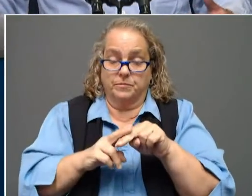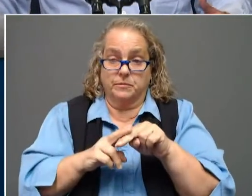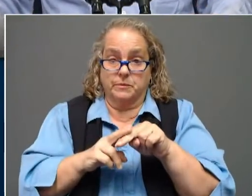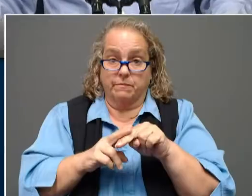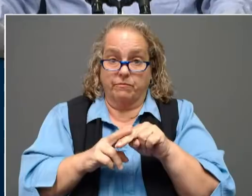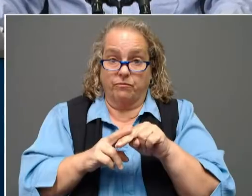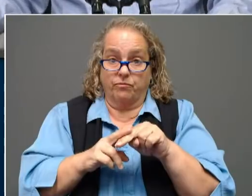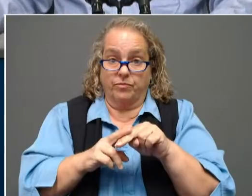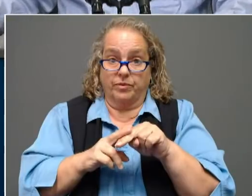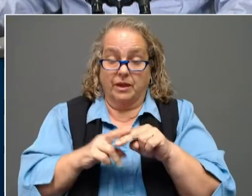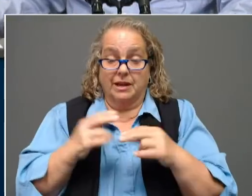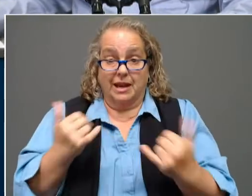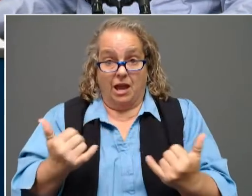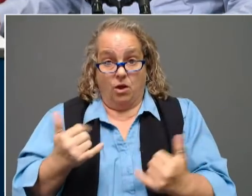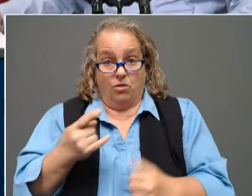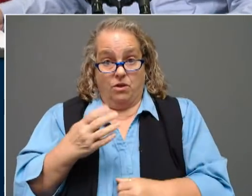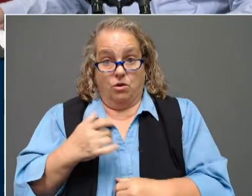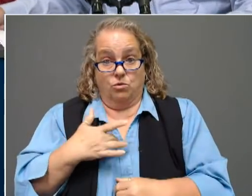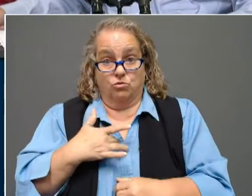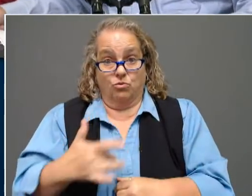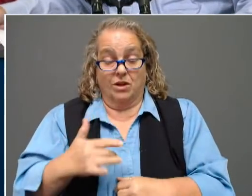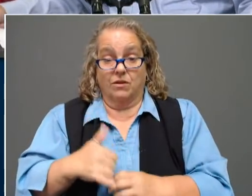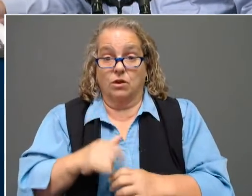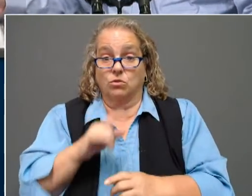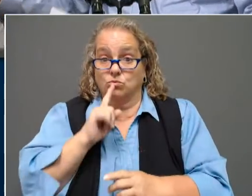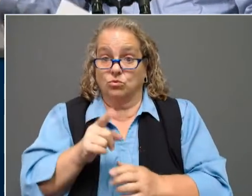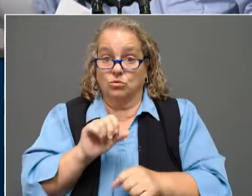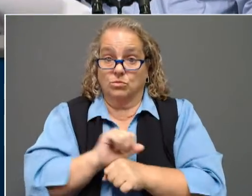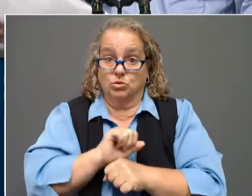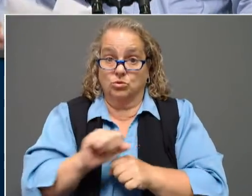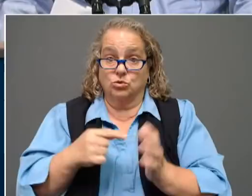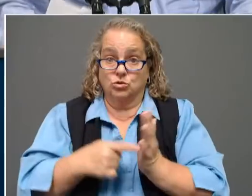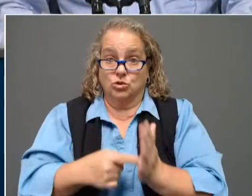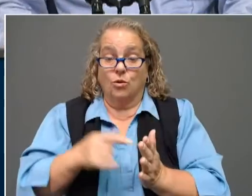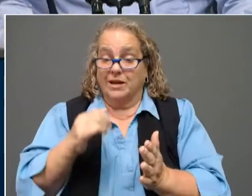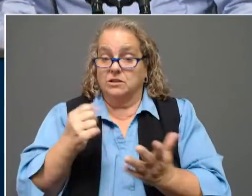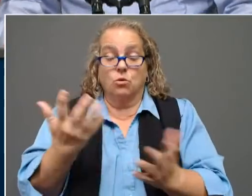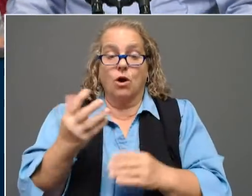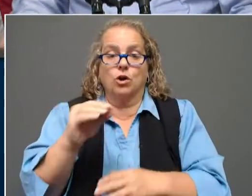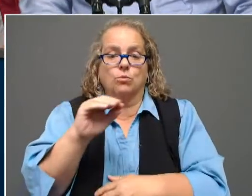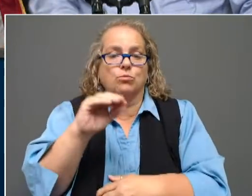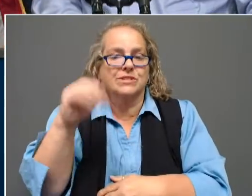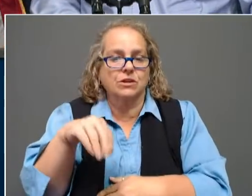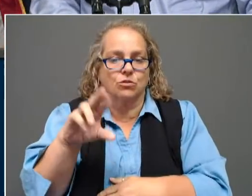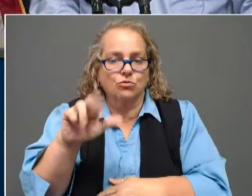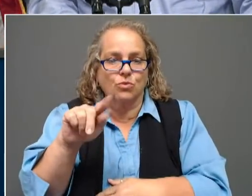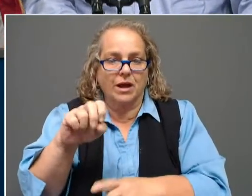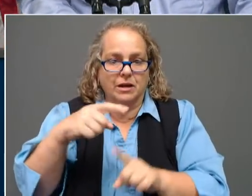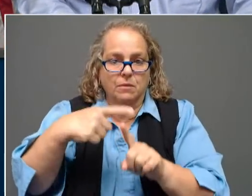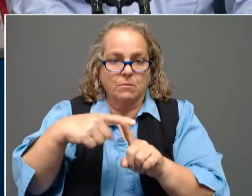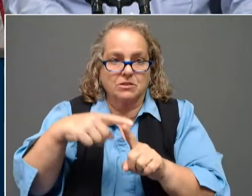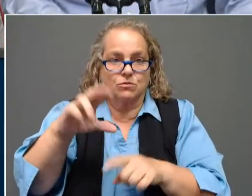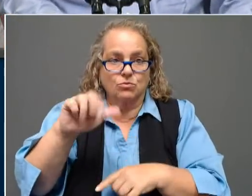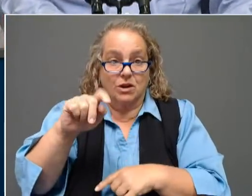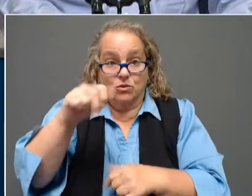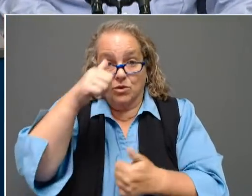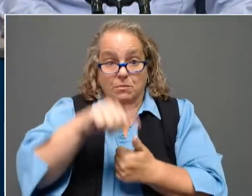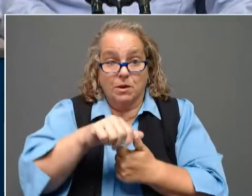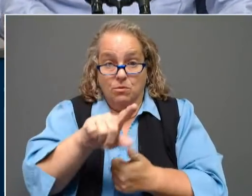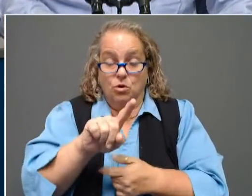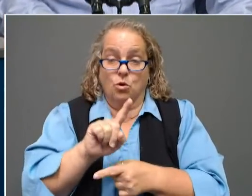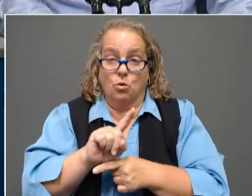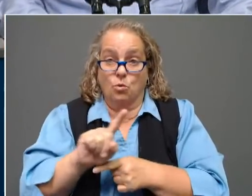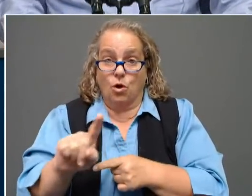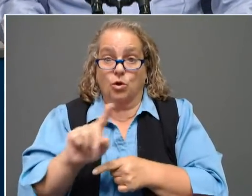the trend that truly shows it is the positivity rate. Remember, this took a week or 2 to